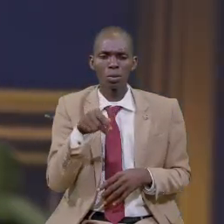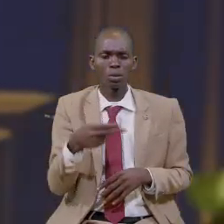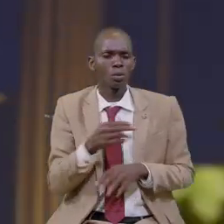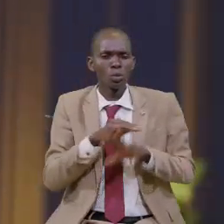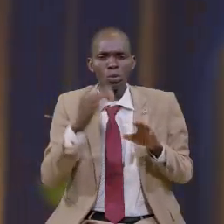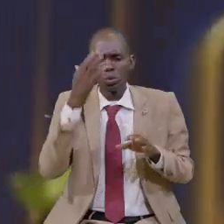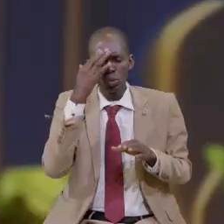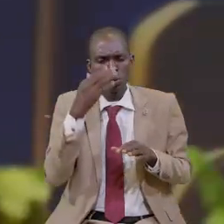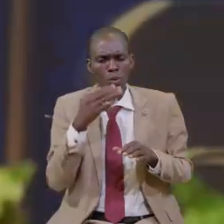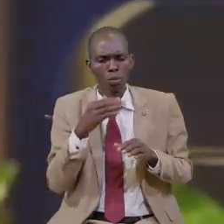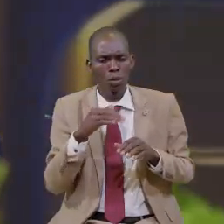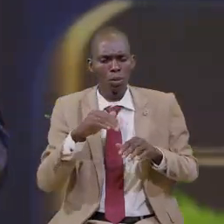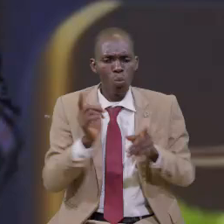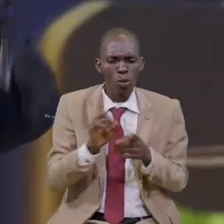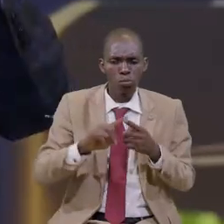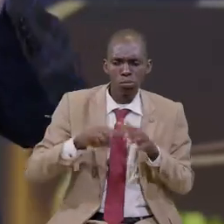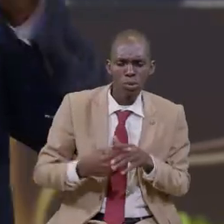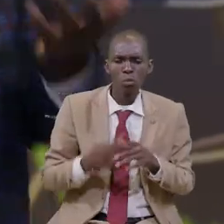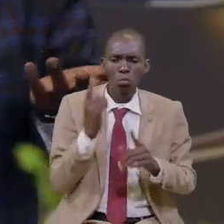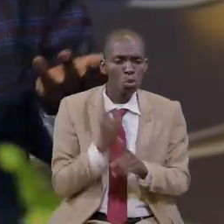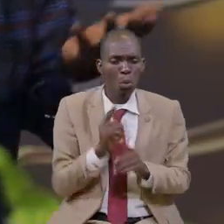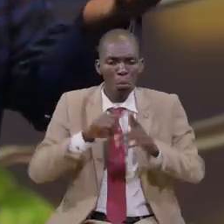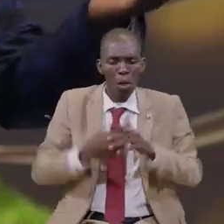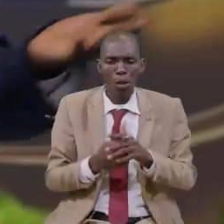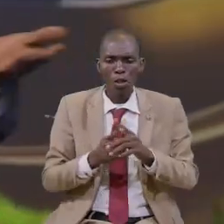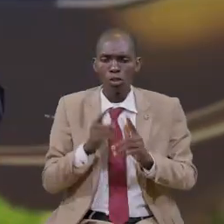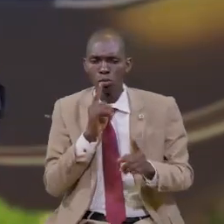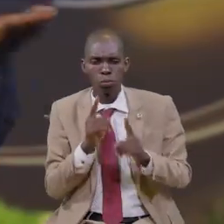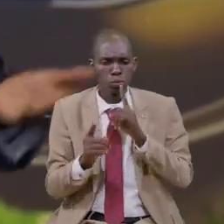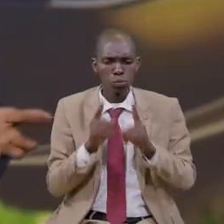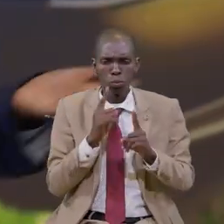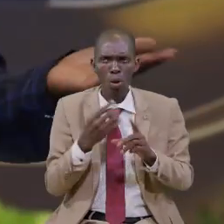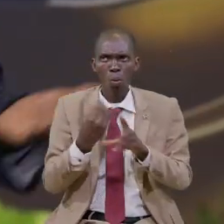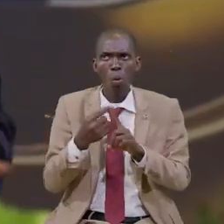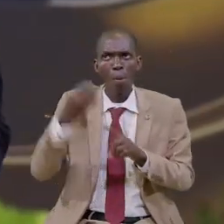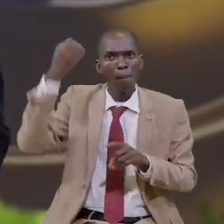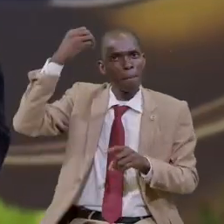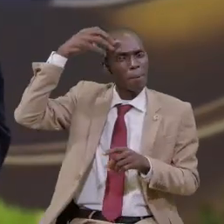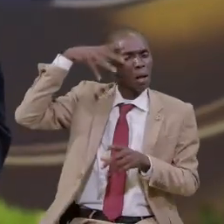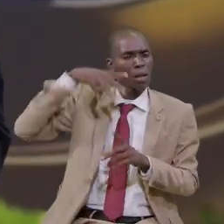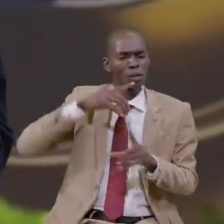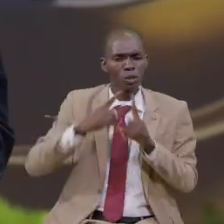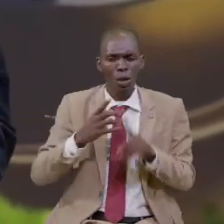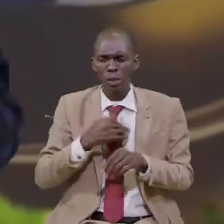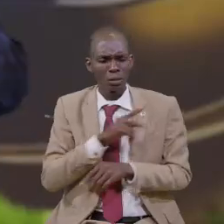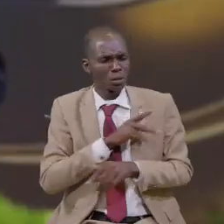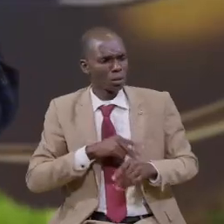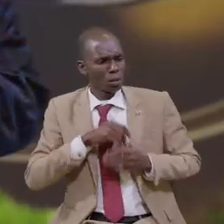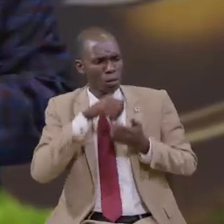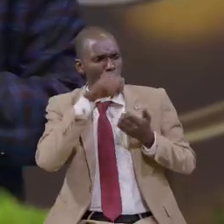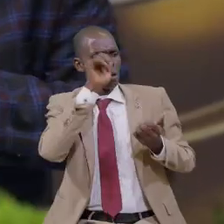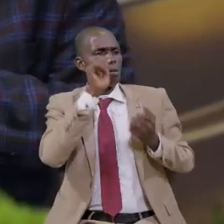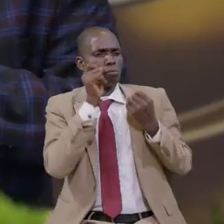The next word came. And Pharaoh said, can we find such a man as this? Then